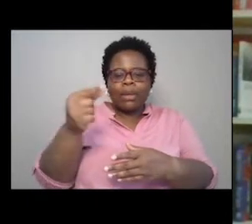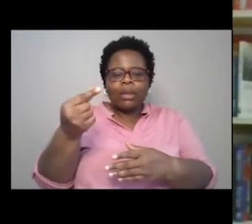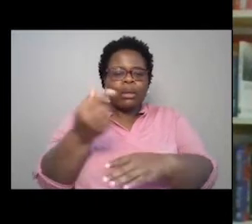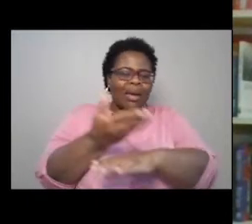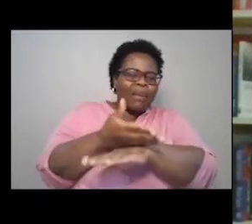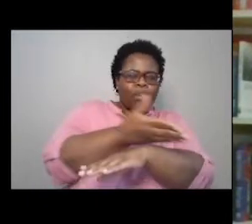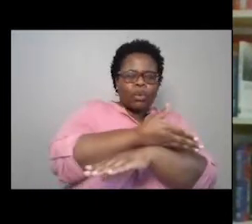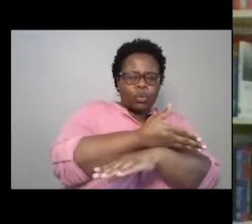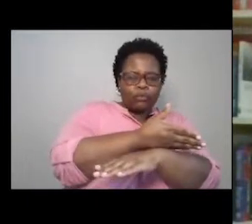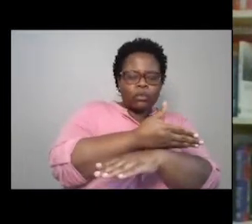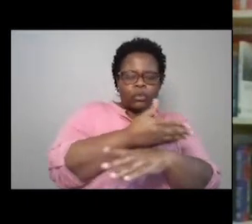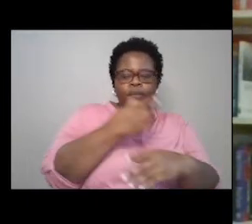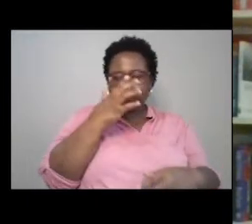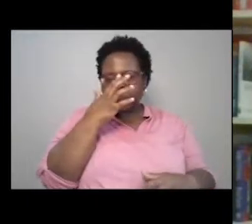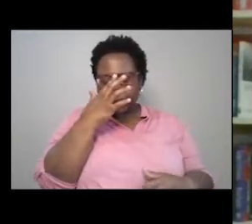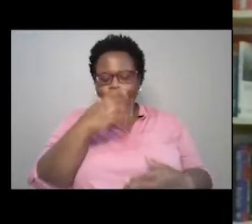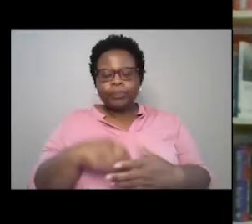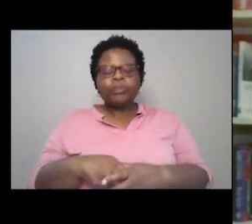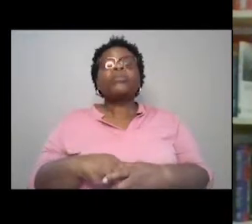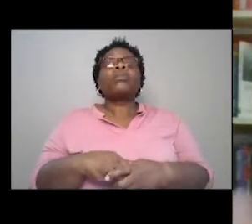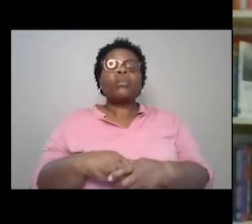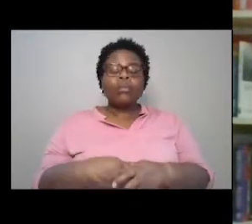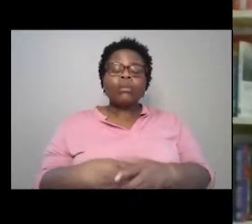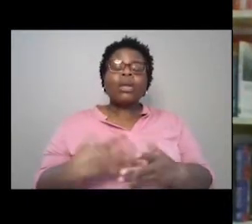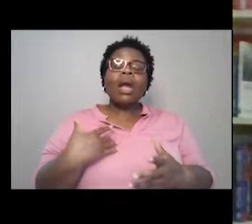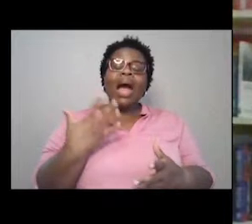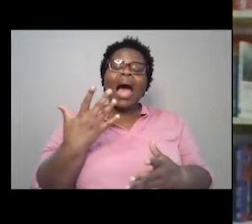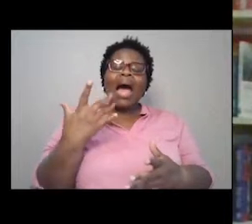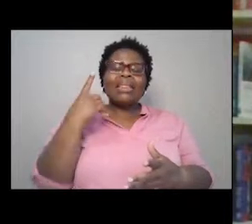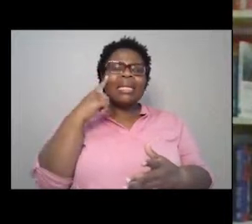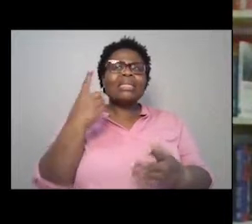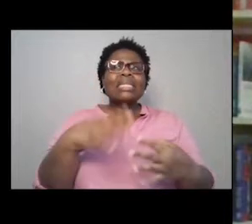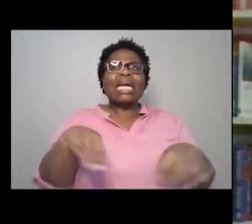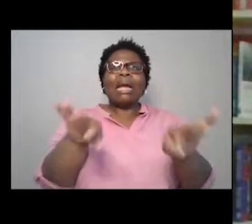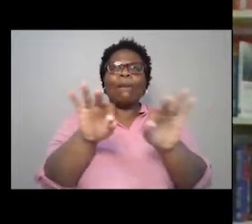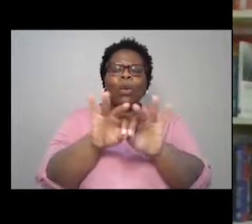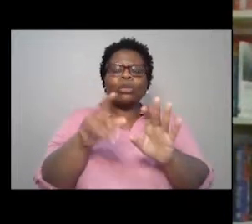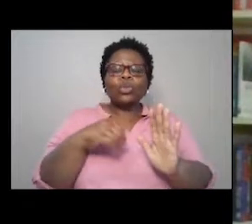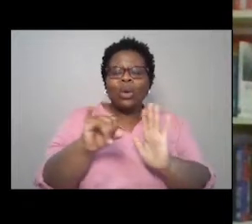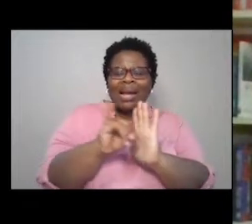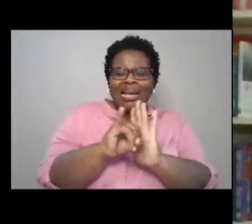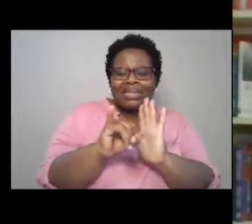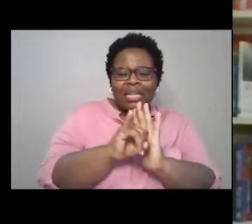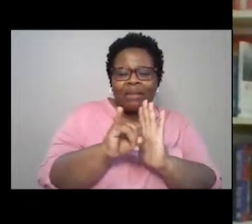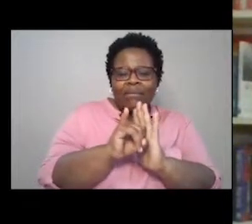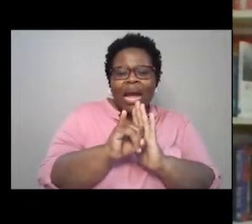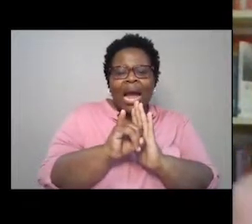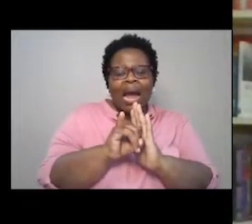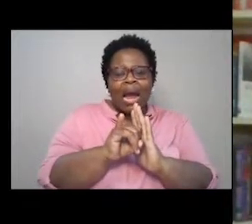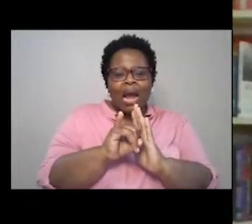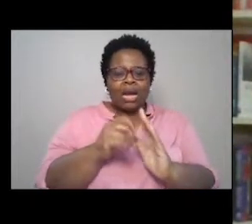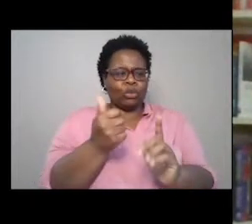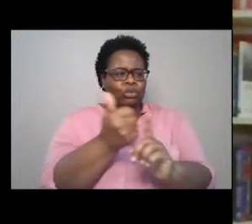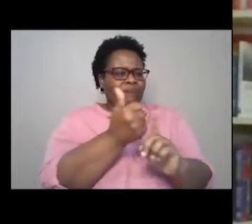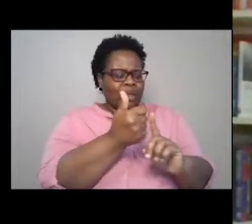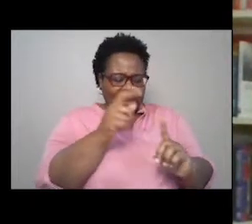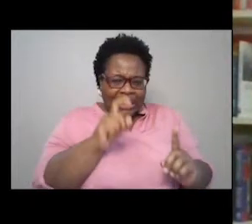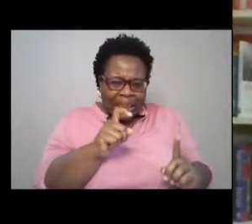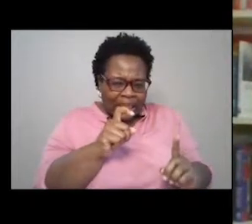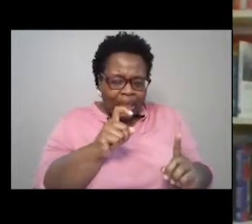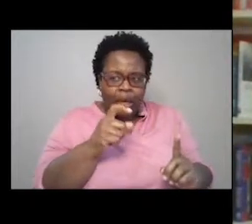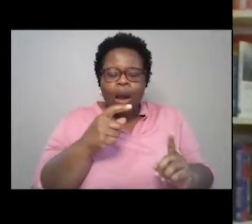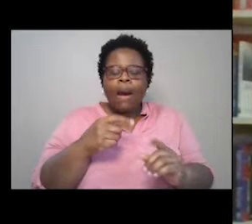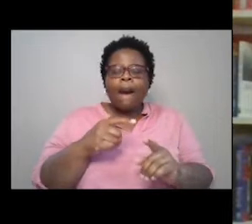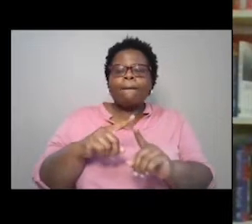I think it's important to not only identify what we can do for ourselves, but how we can support other